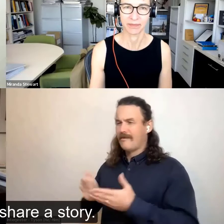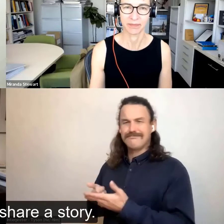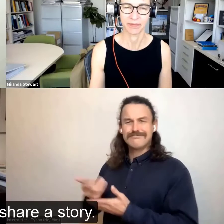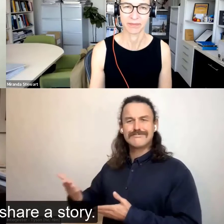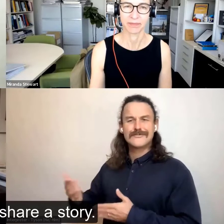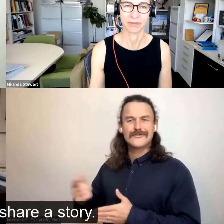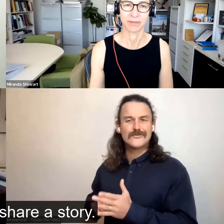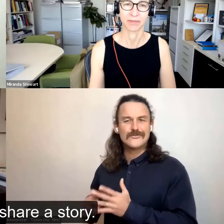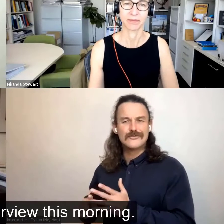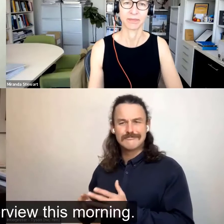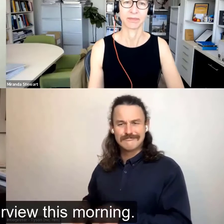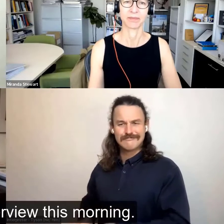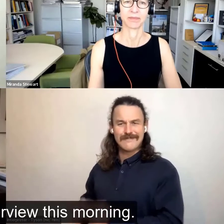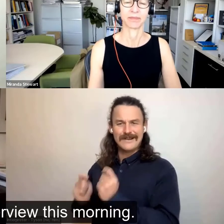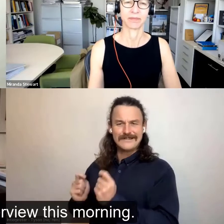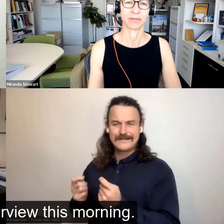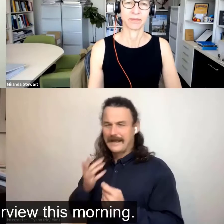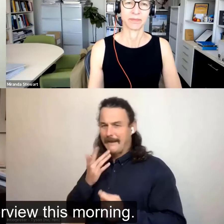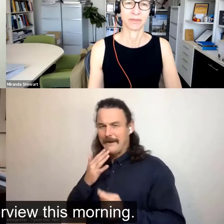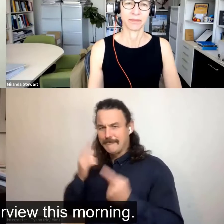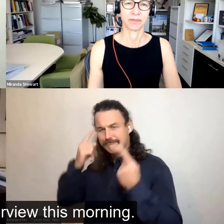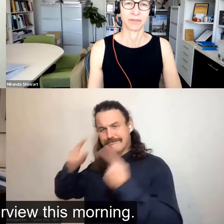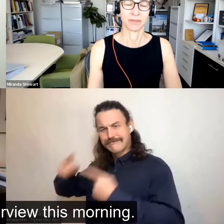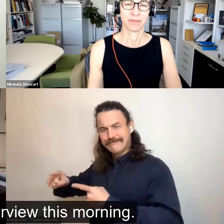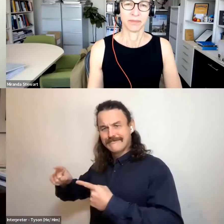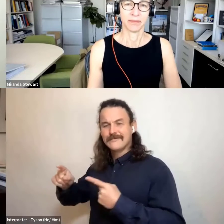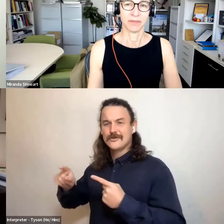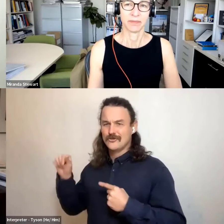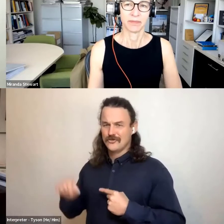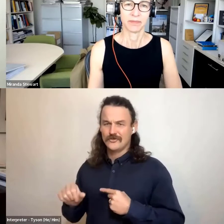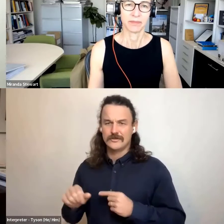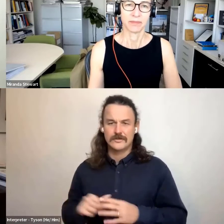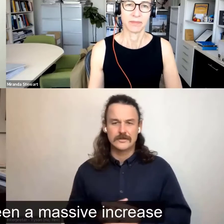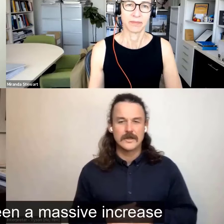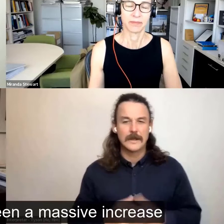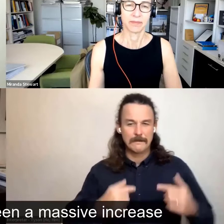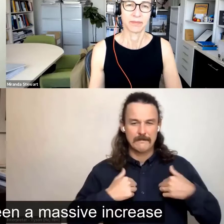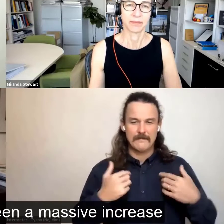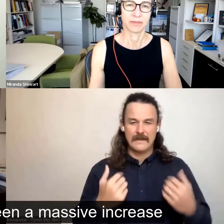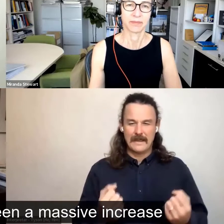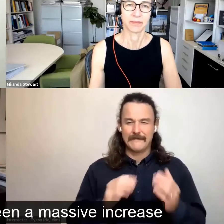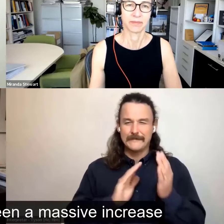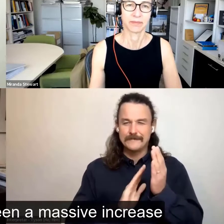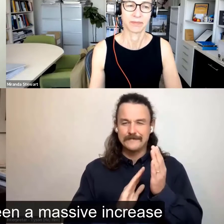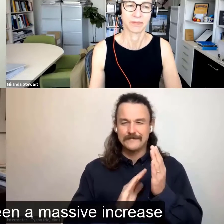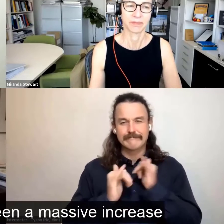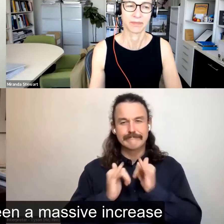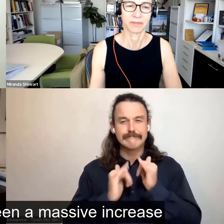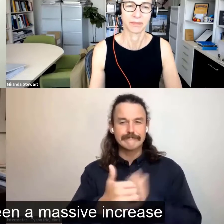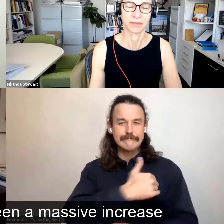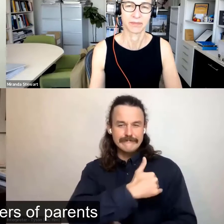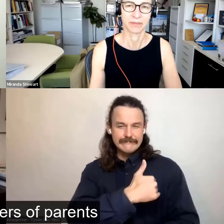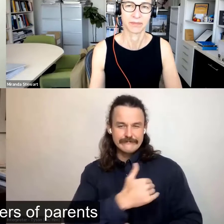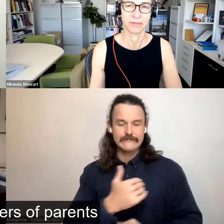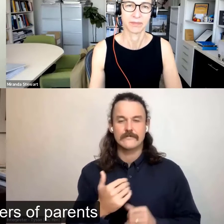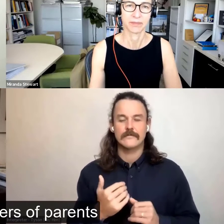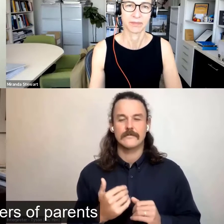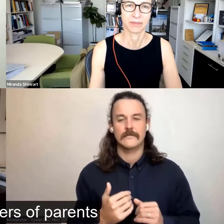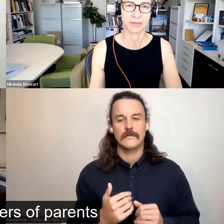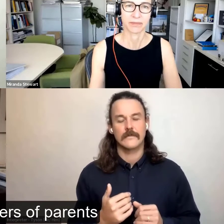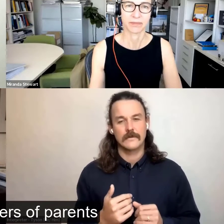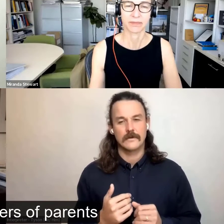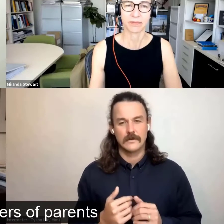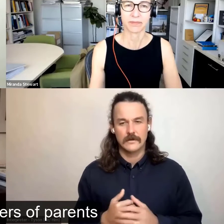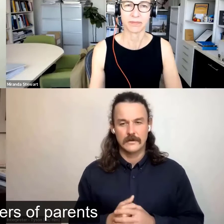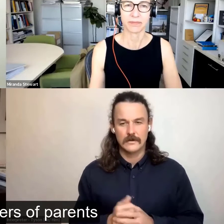costs. And I'll just share a story. I did a media interview this morning on apparently there's been a massive increase in the numbers